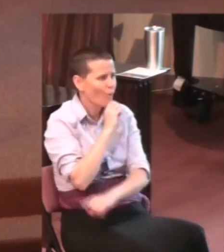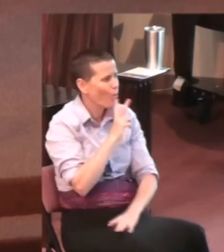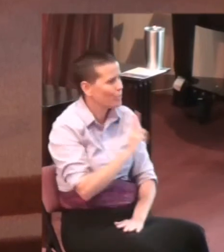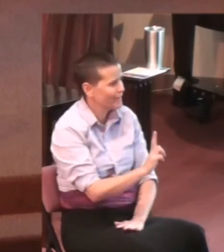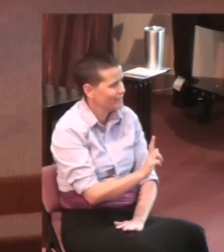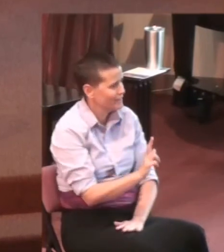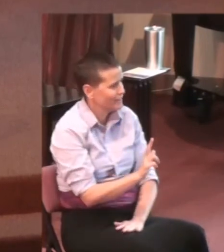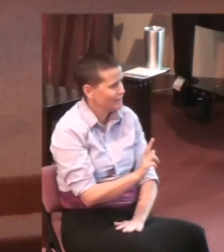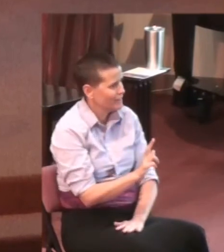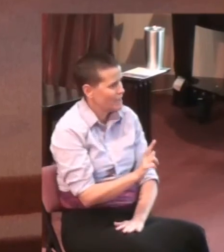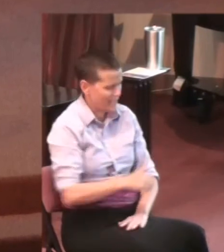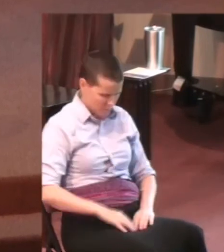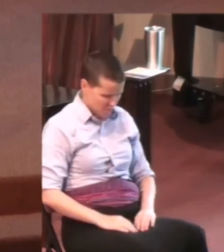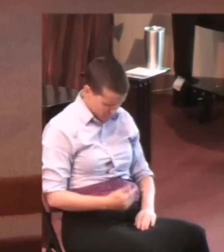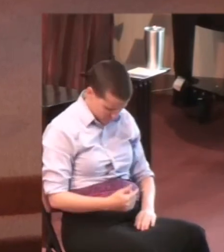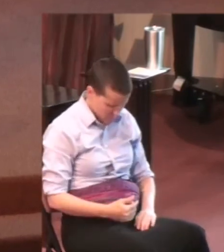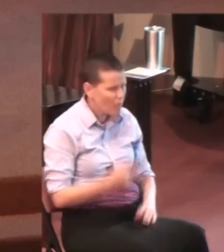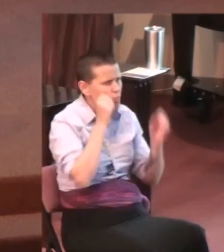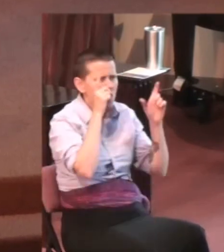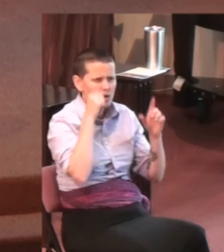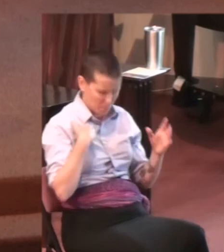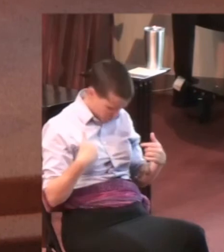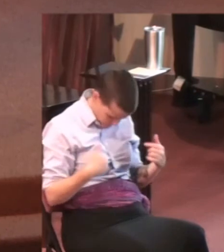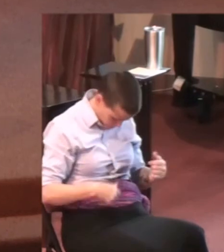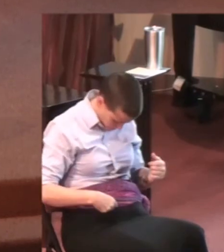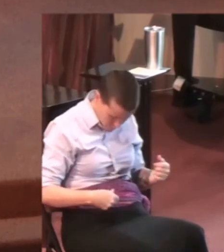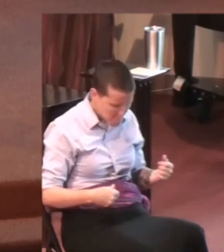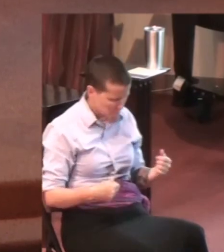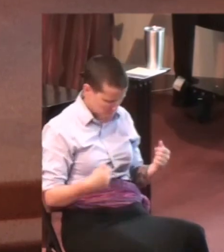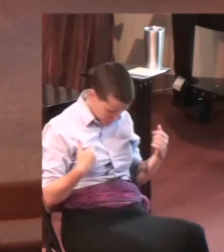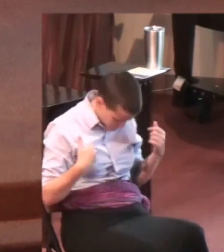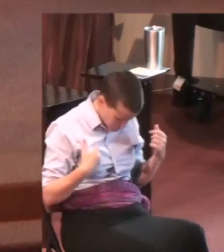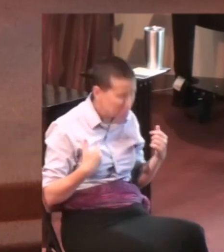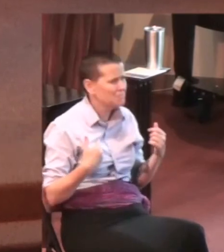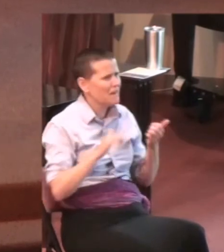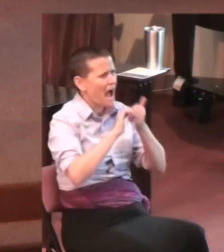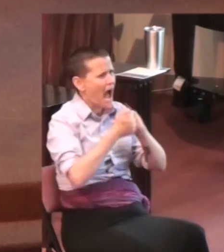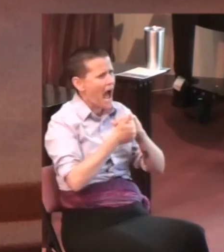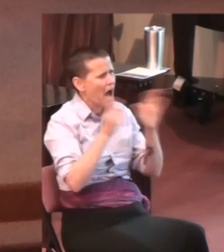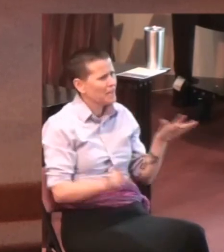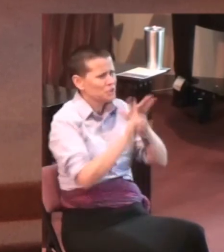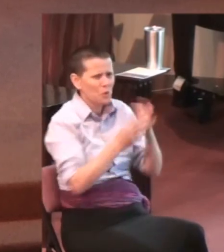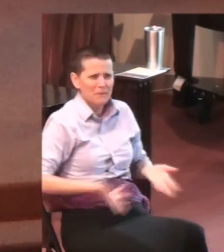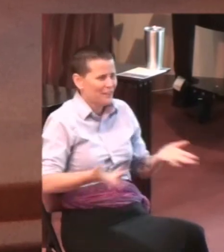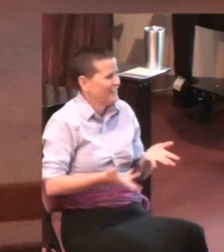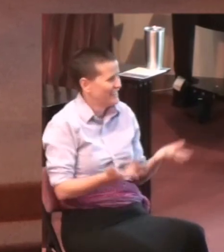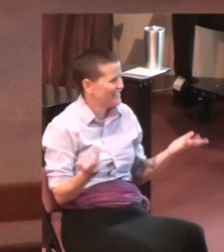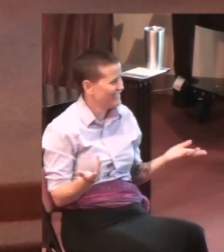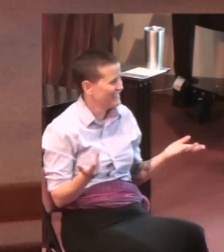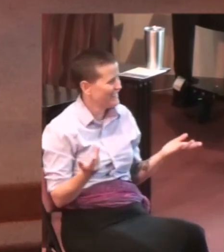boy's body? Wow. I knew I wasn't the body. I knew I had already existed. But how did I get in this